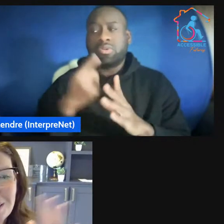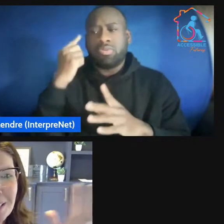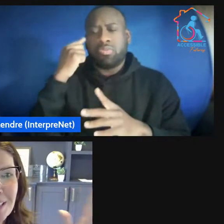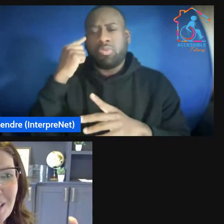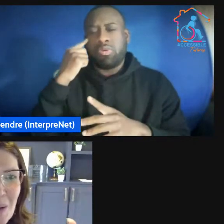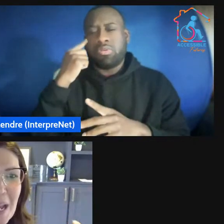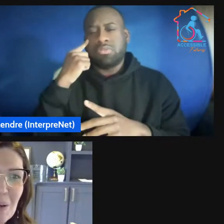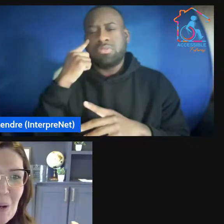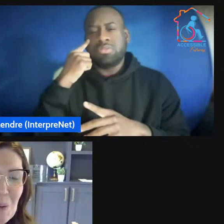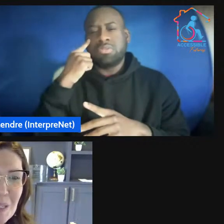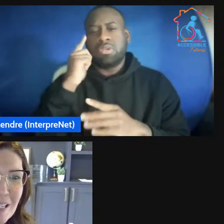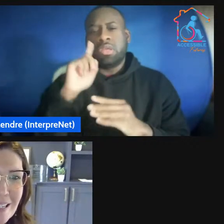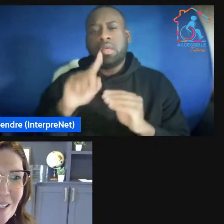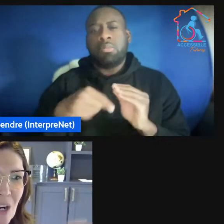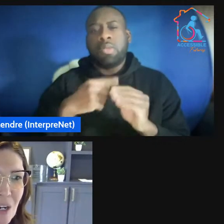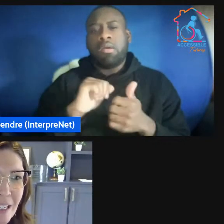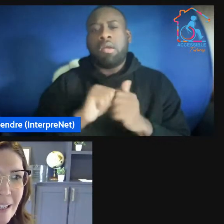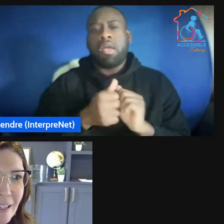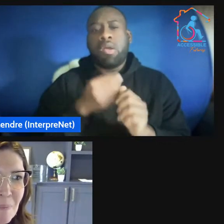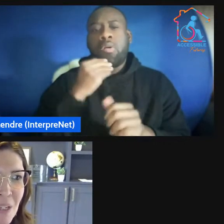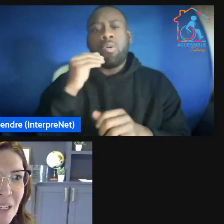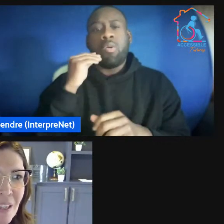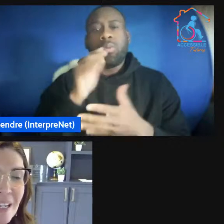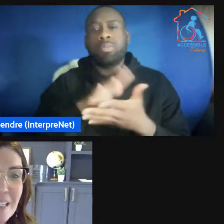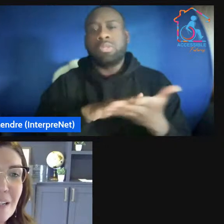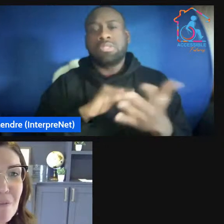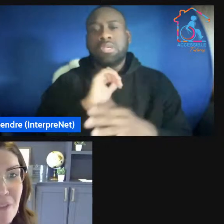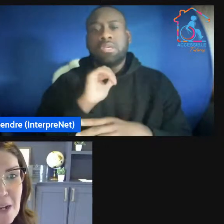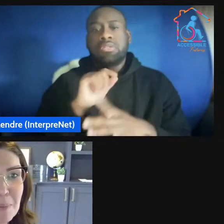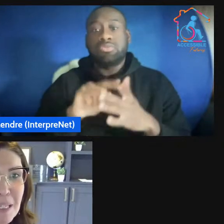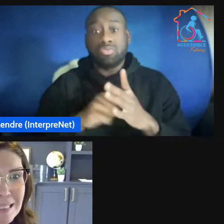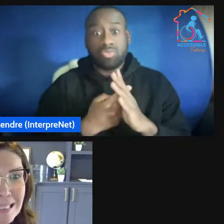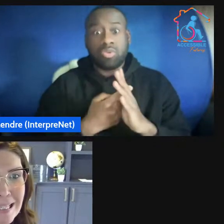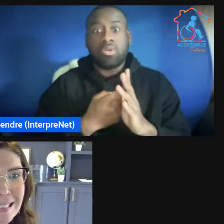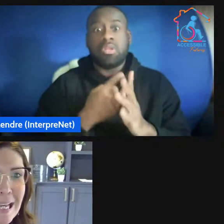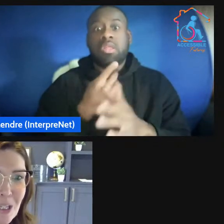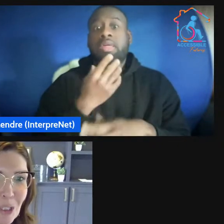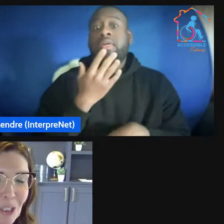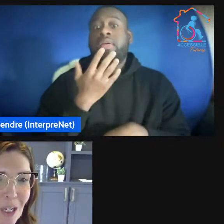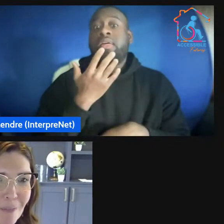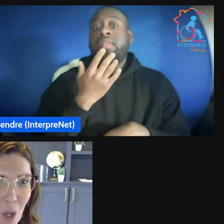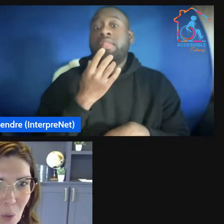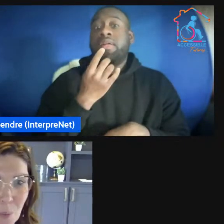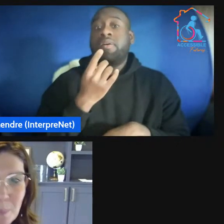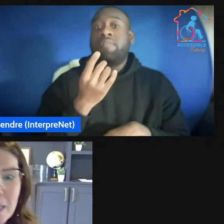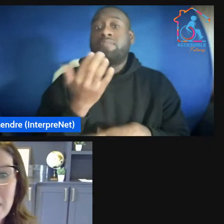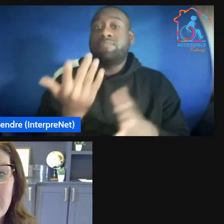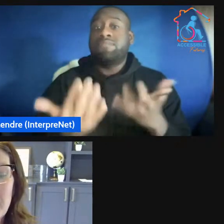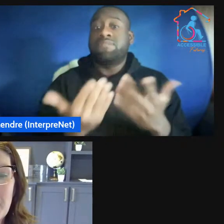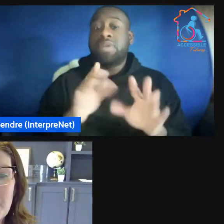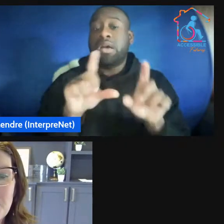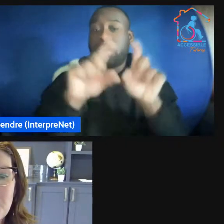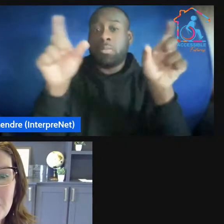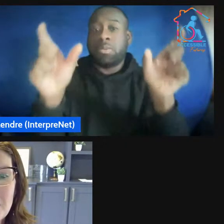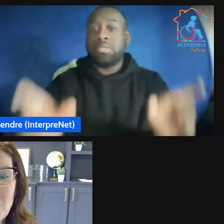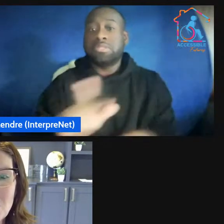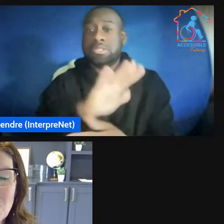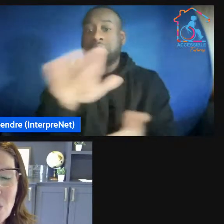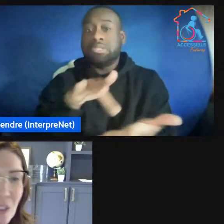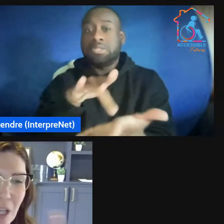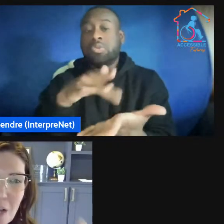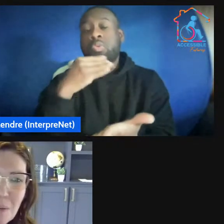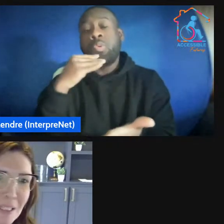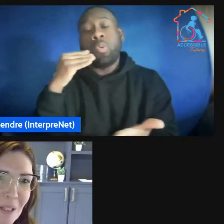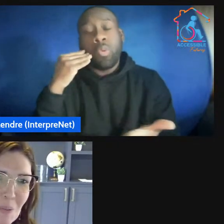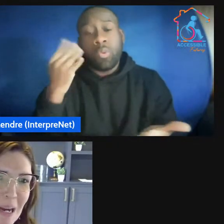of how home design started, the idea of the fireplace as the center of a home.